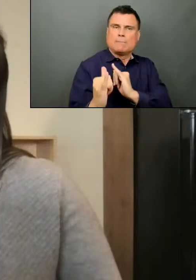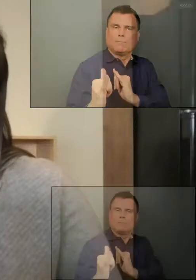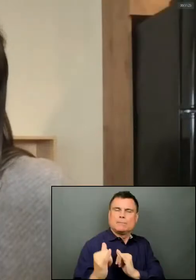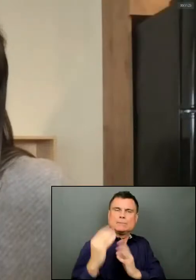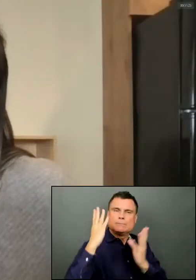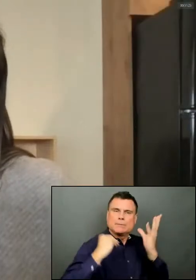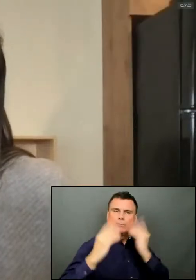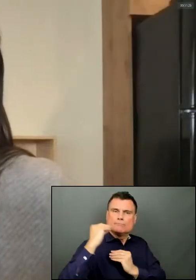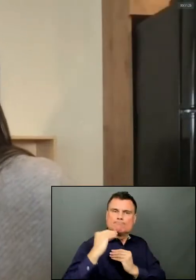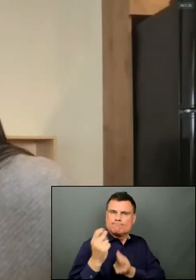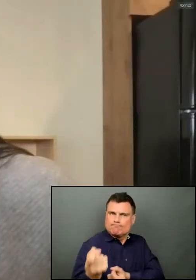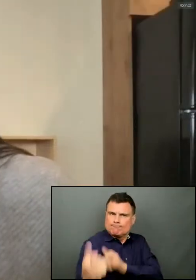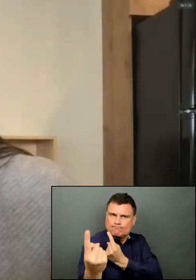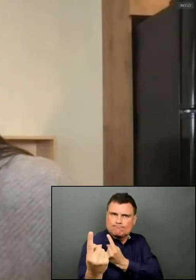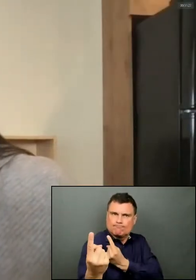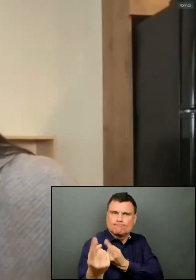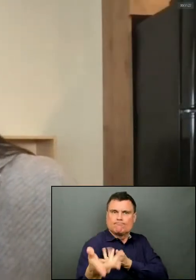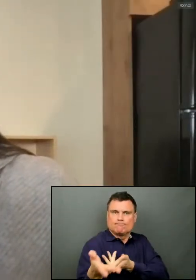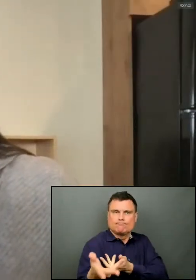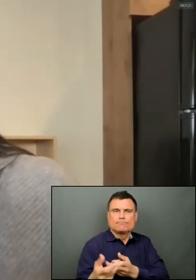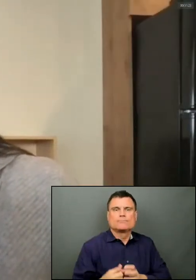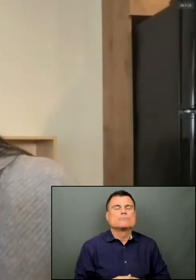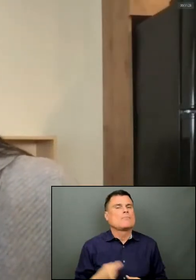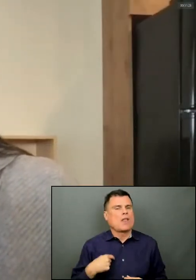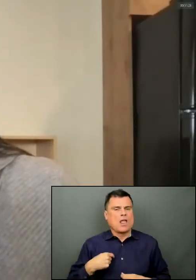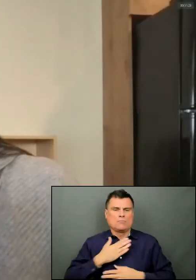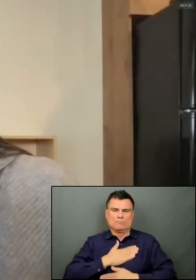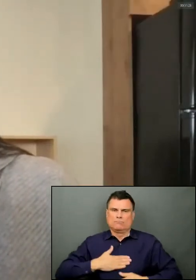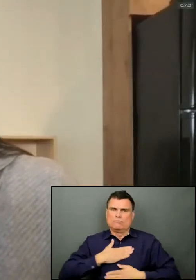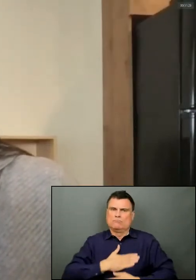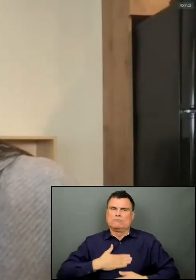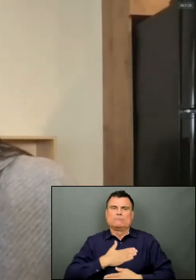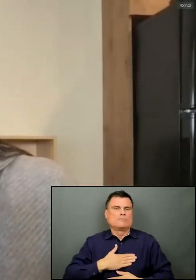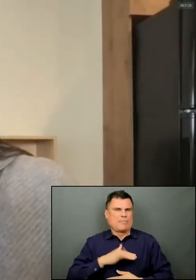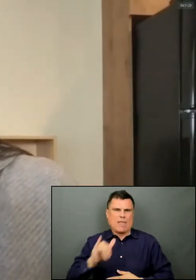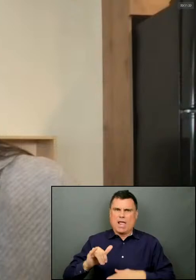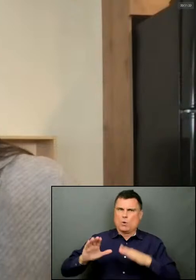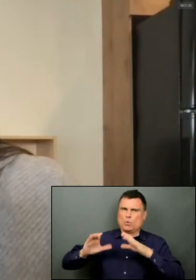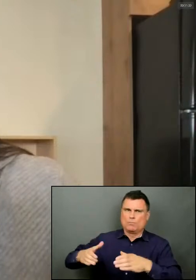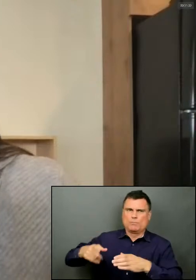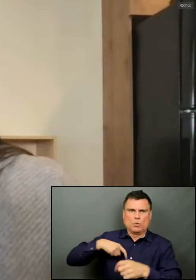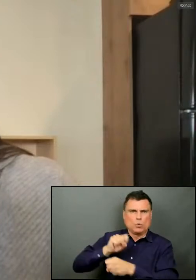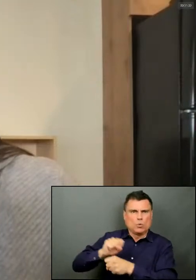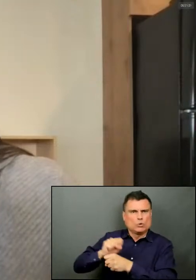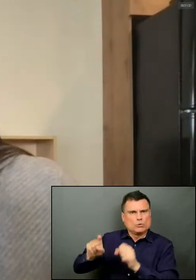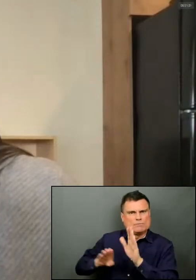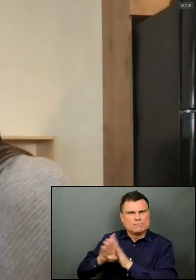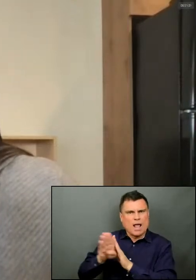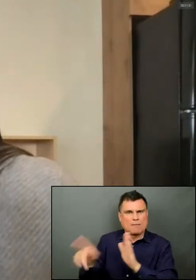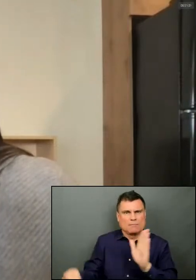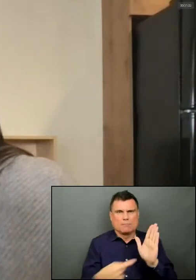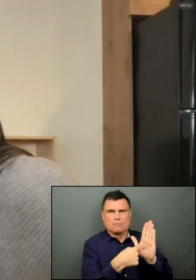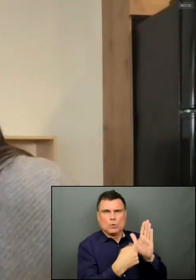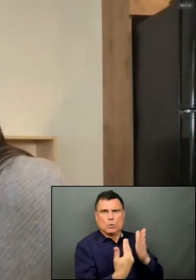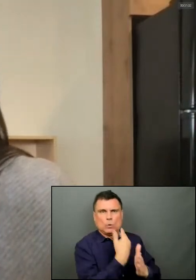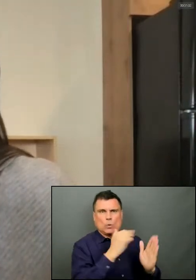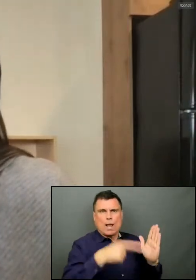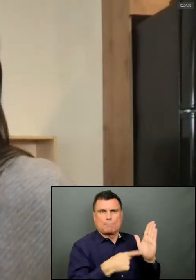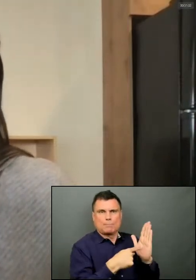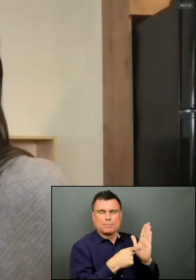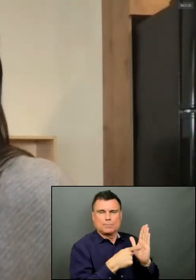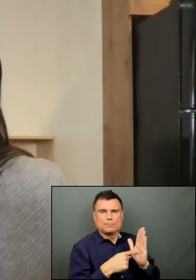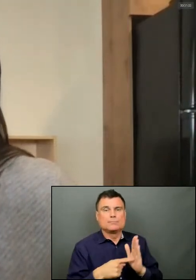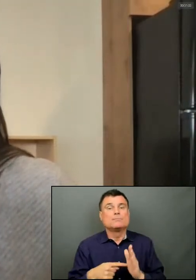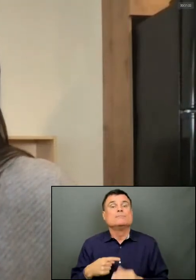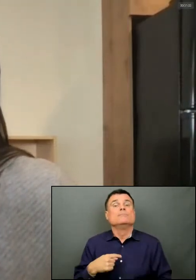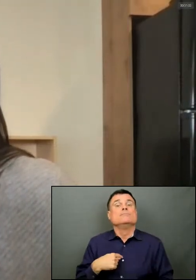team at Foundry and the other youth committee members, has been seeing some of my ideas come to life. When we got to look at the first draft of the app, it was so